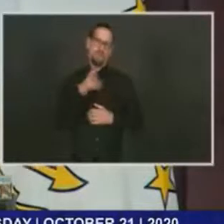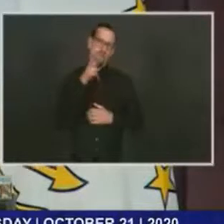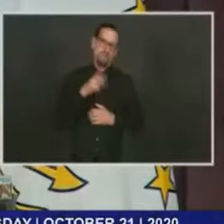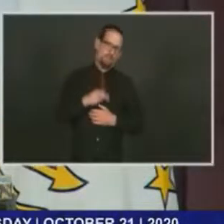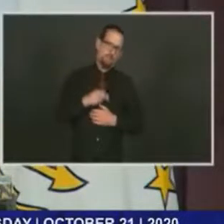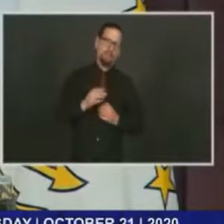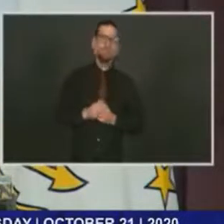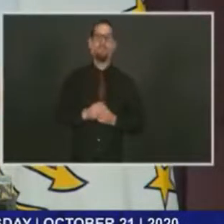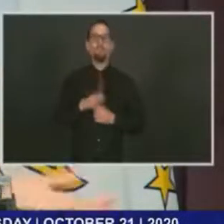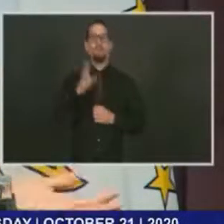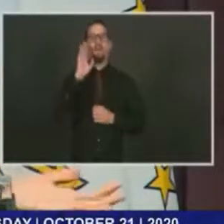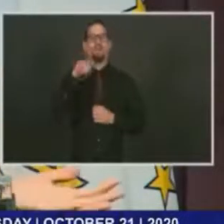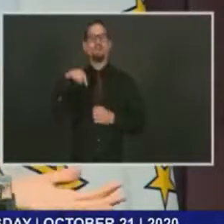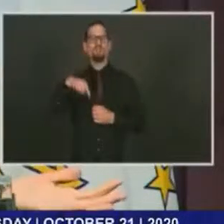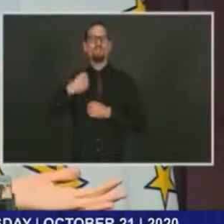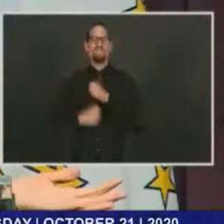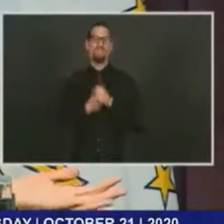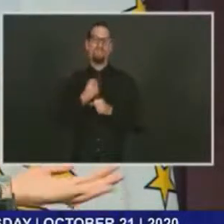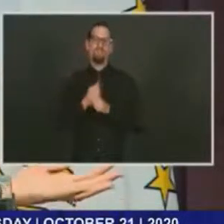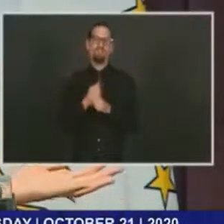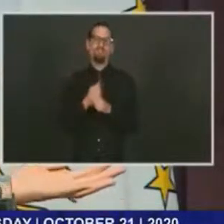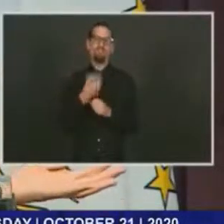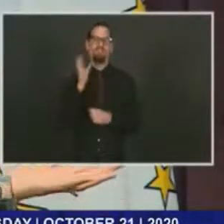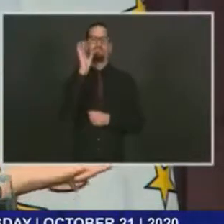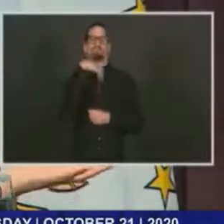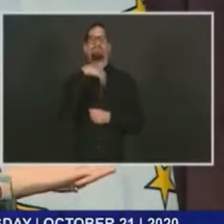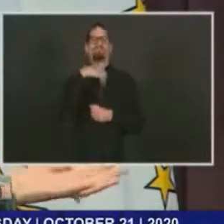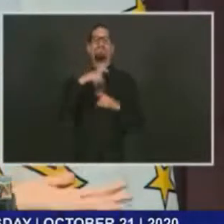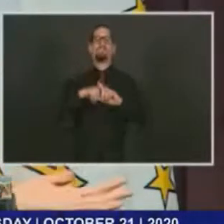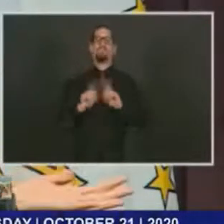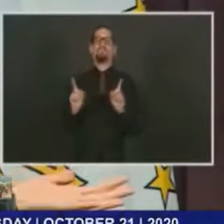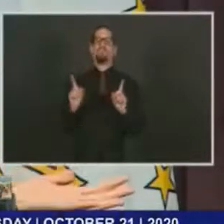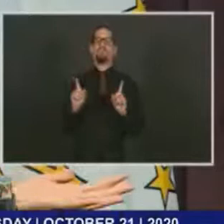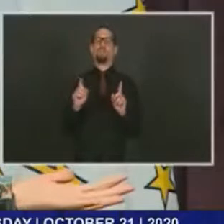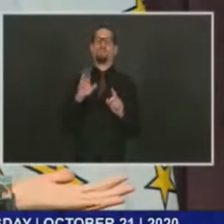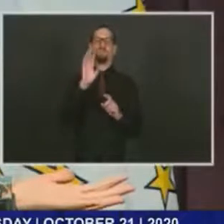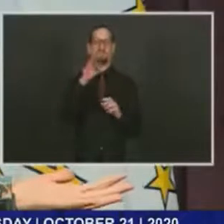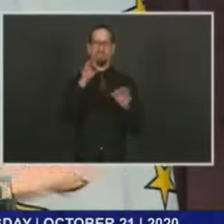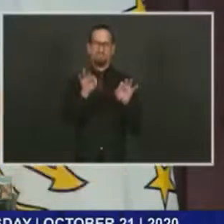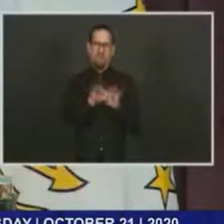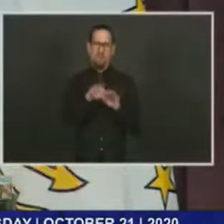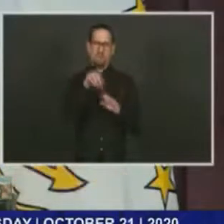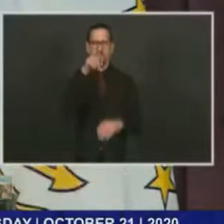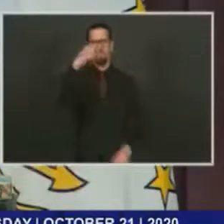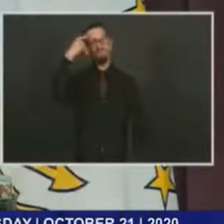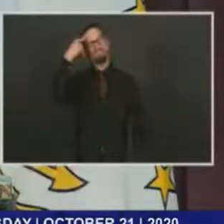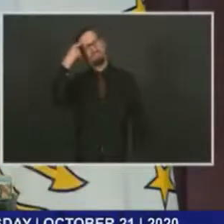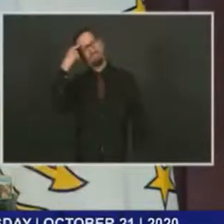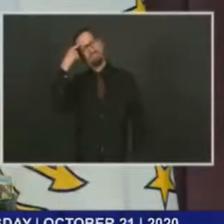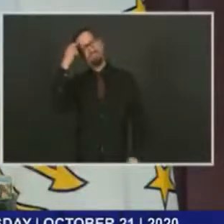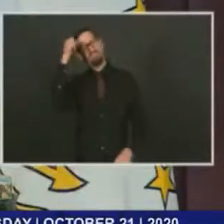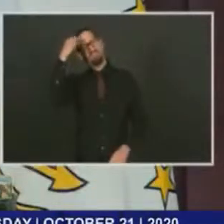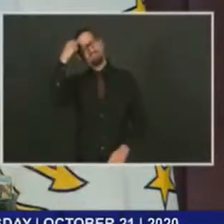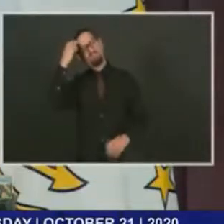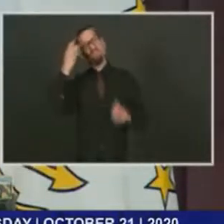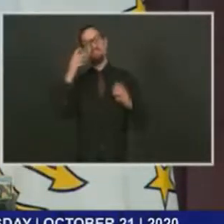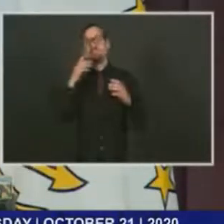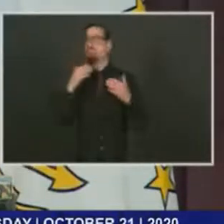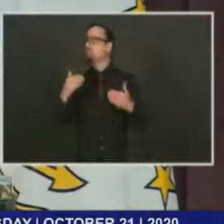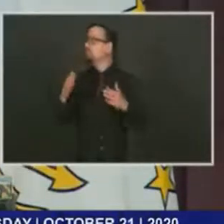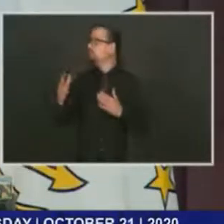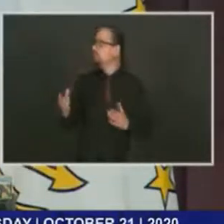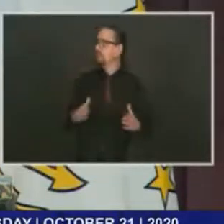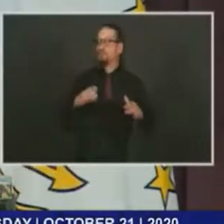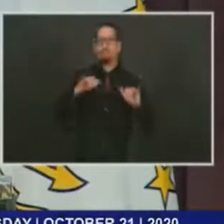So, you know, we just have to know that and realize it and deal with it the best we can. So my request to